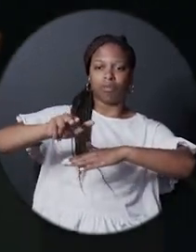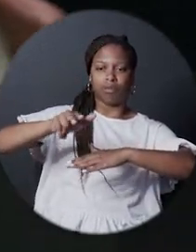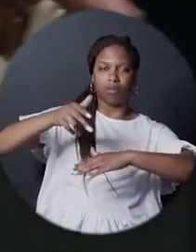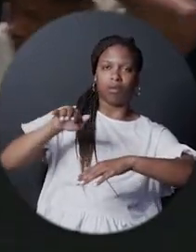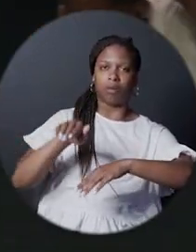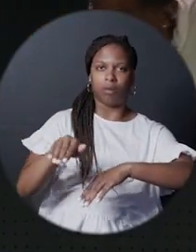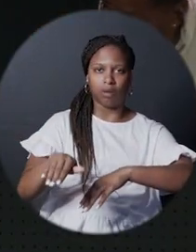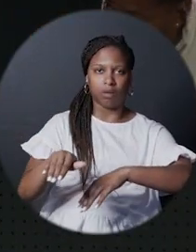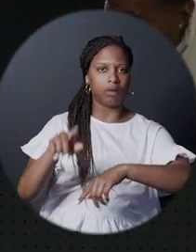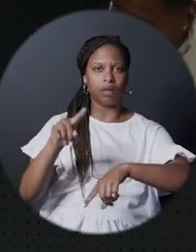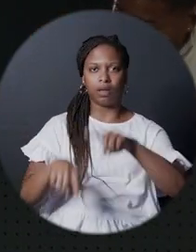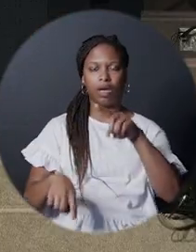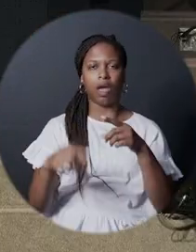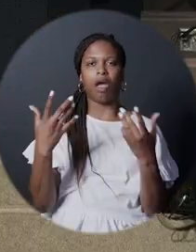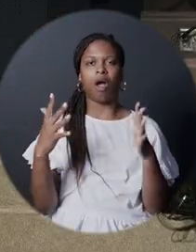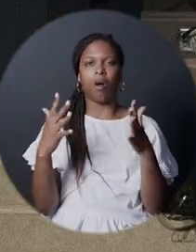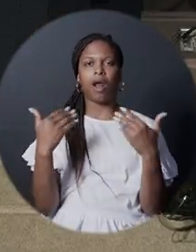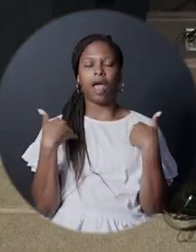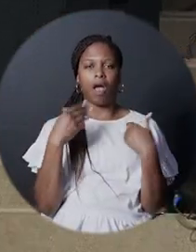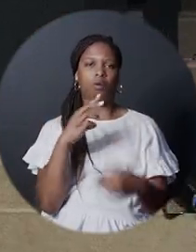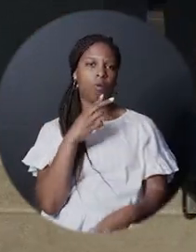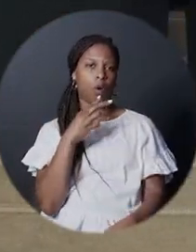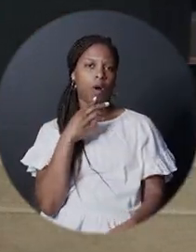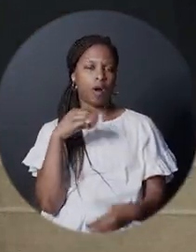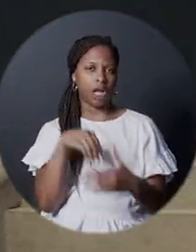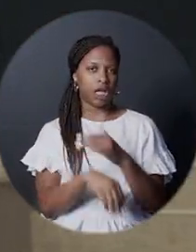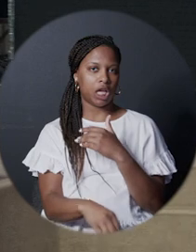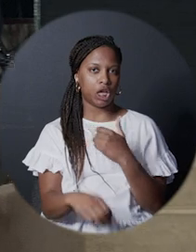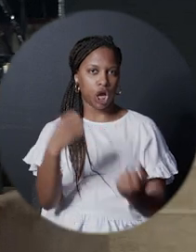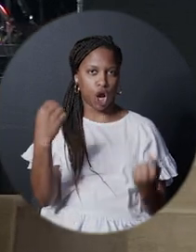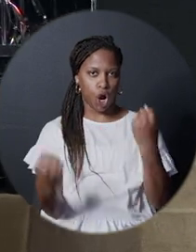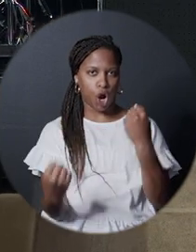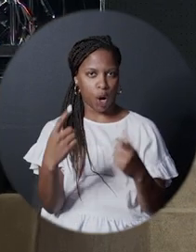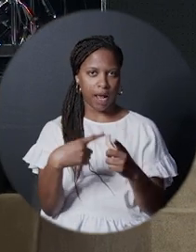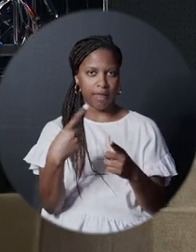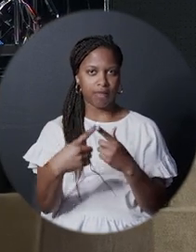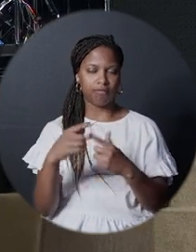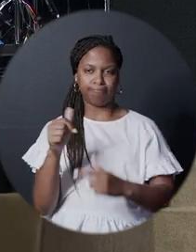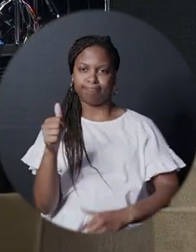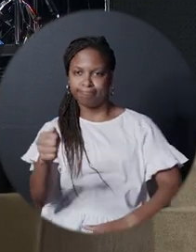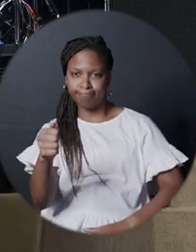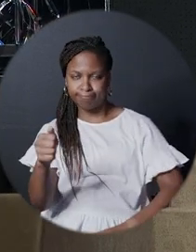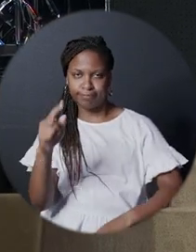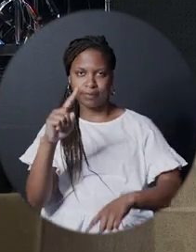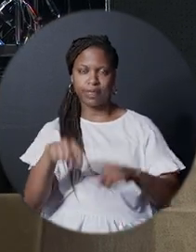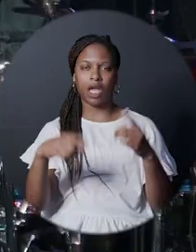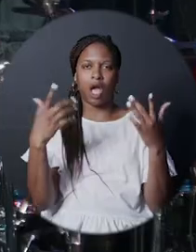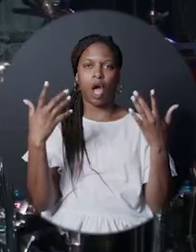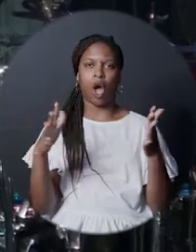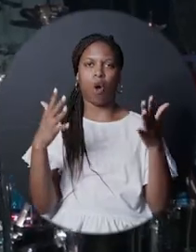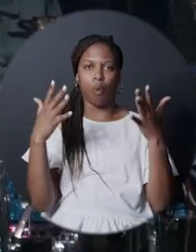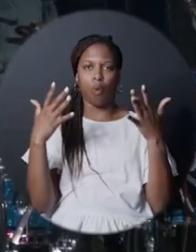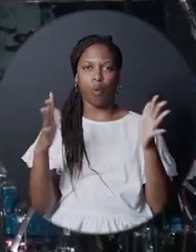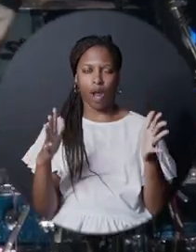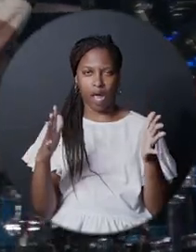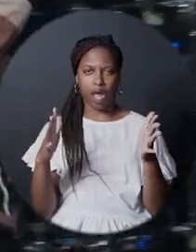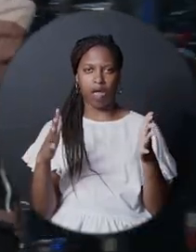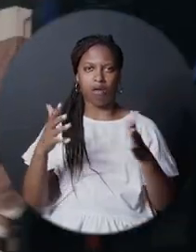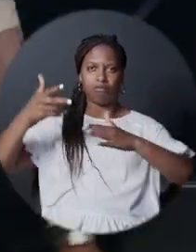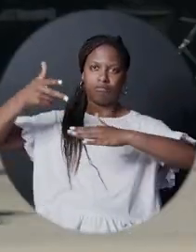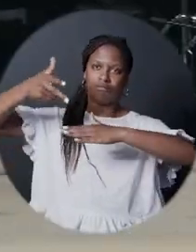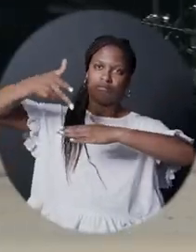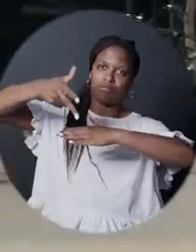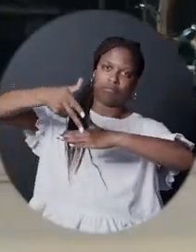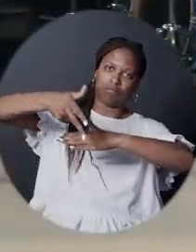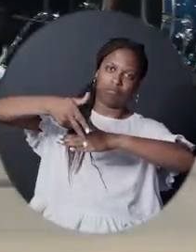and then hit the button. I can't already have water in the car and then push the button.